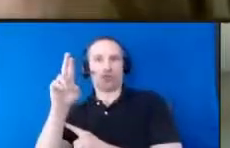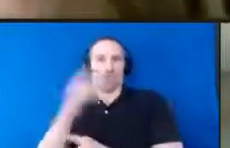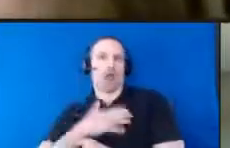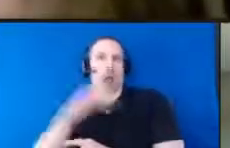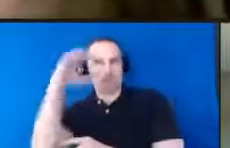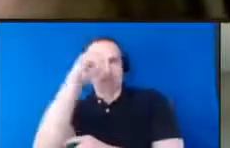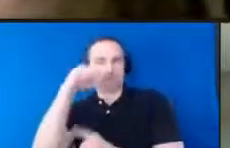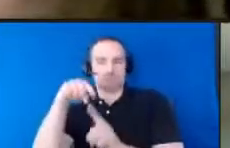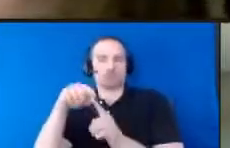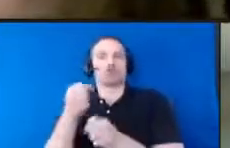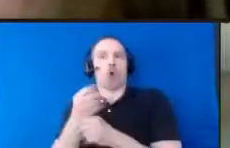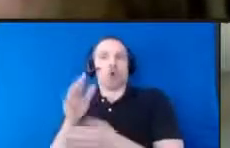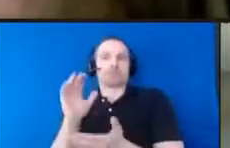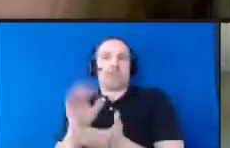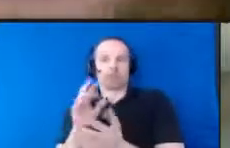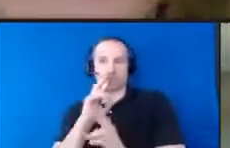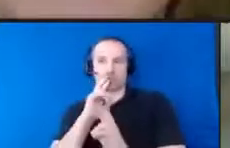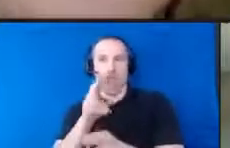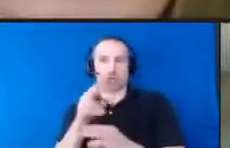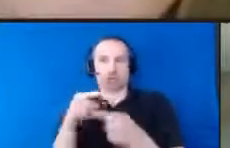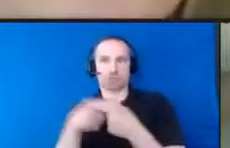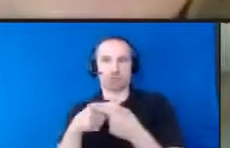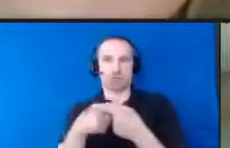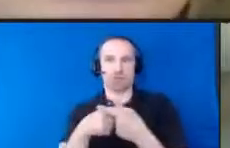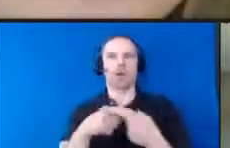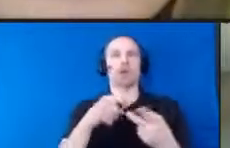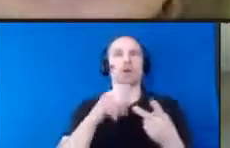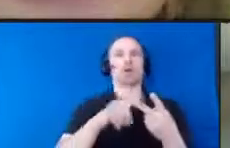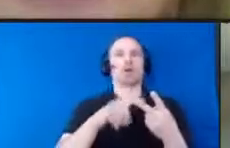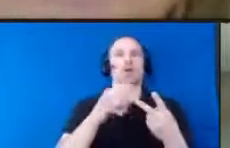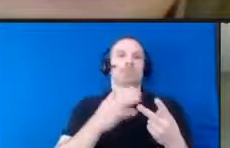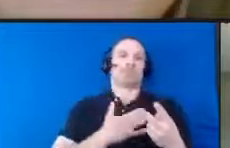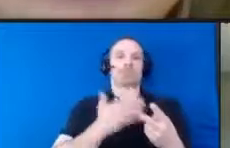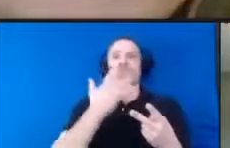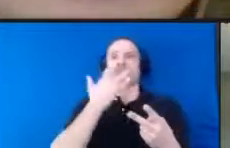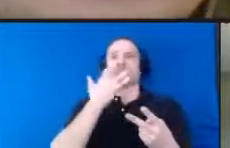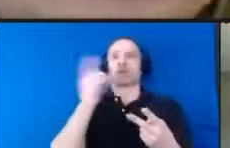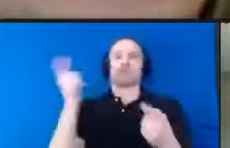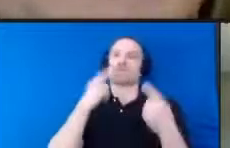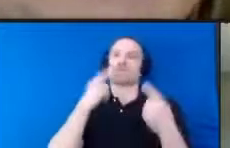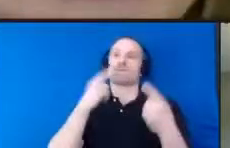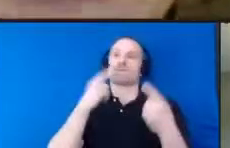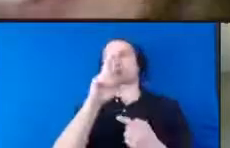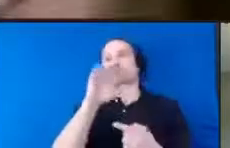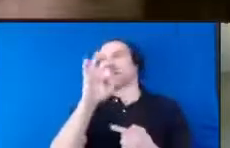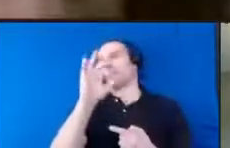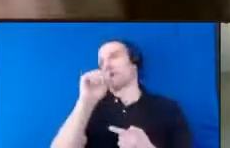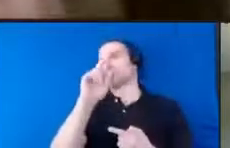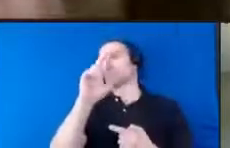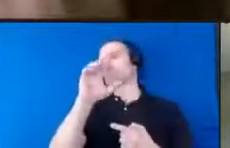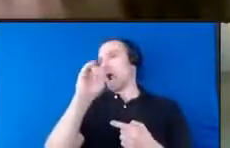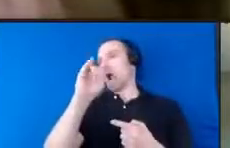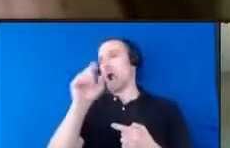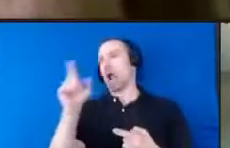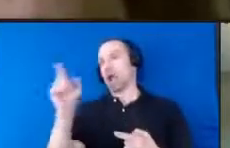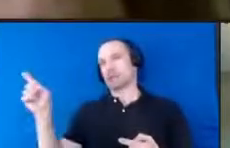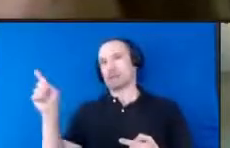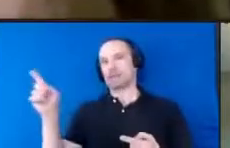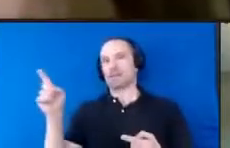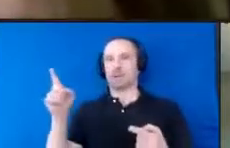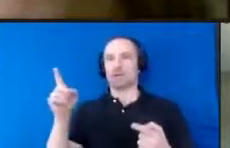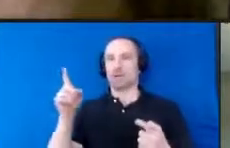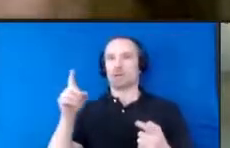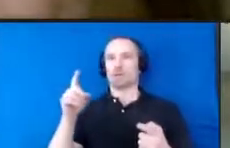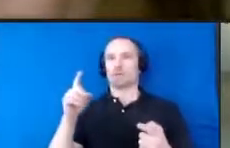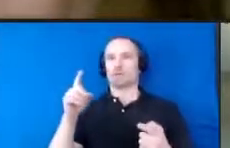Great. And then Fauci, our favorite doctor, Dr. Fauci